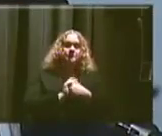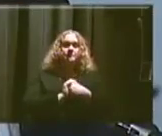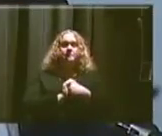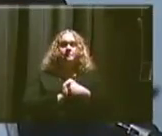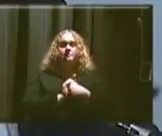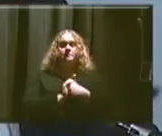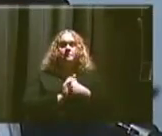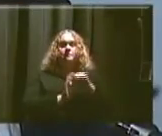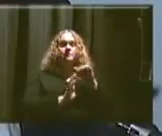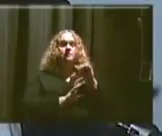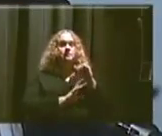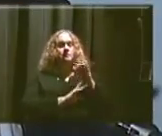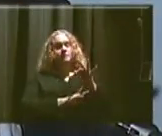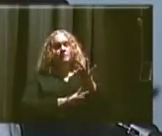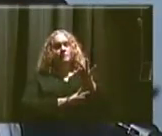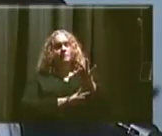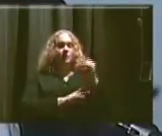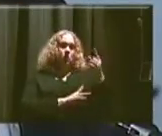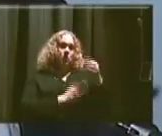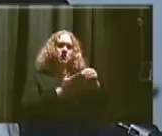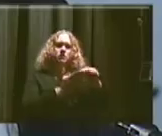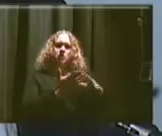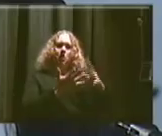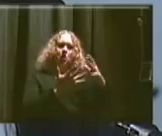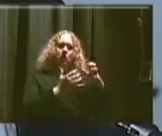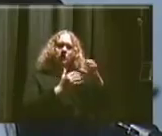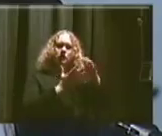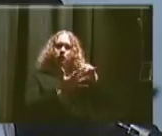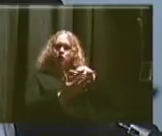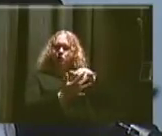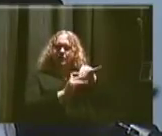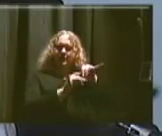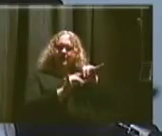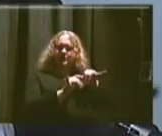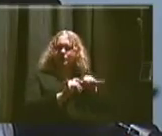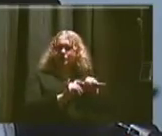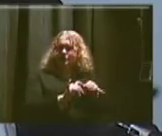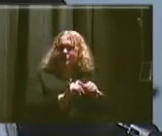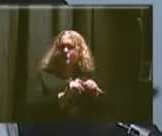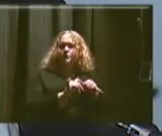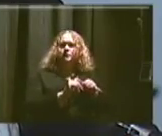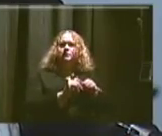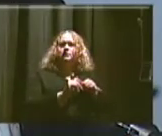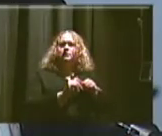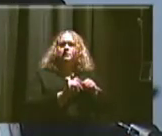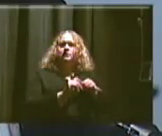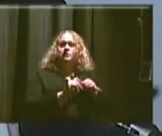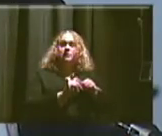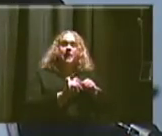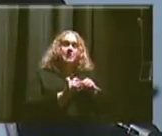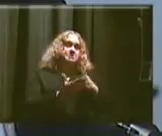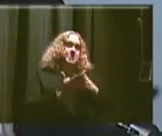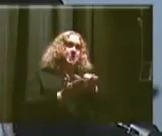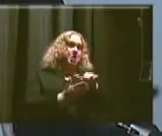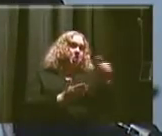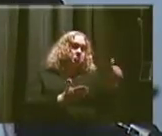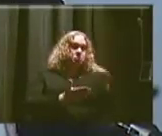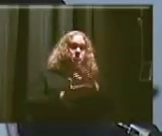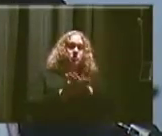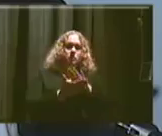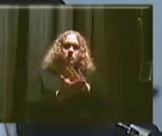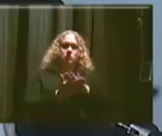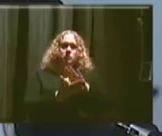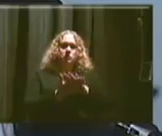that wanted to pursue something in like engineering, and you know, like at another school, and once